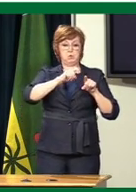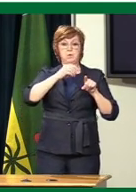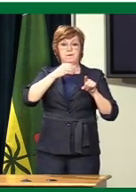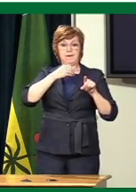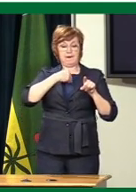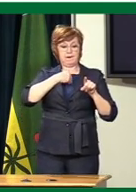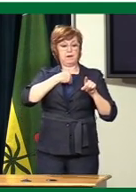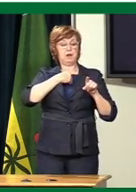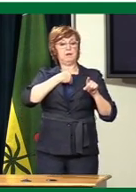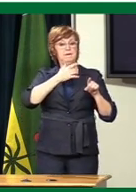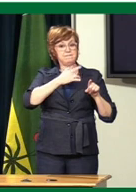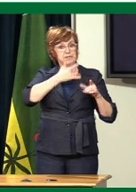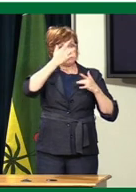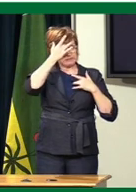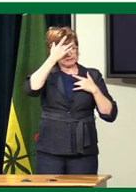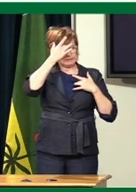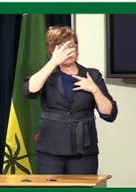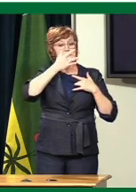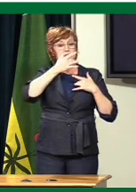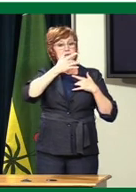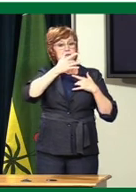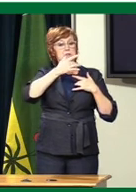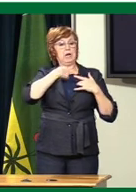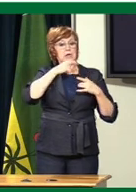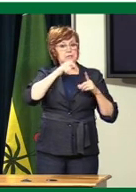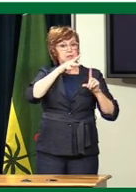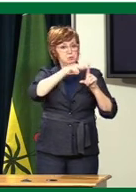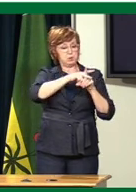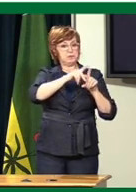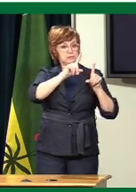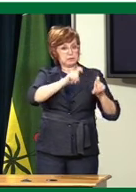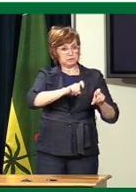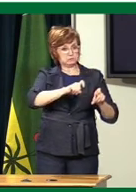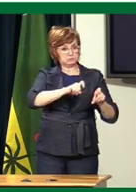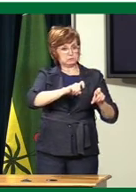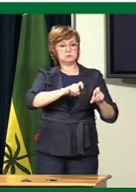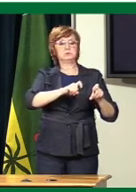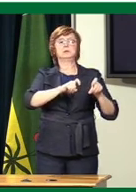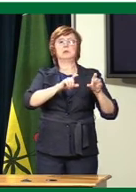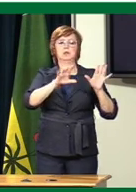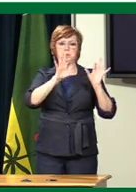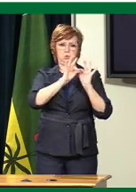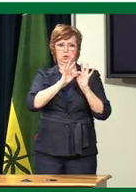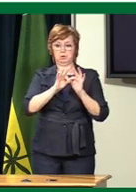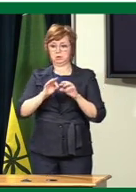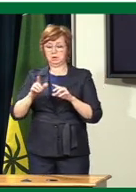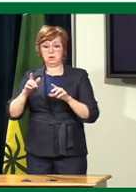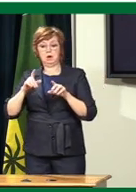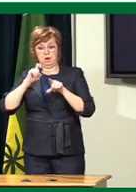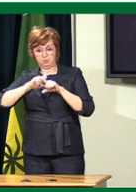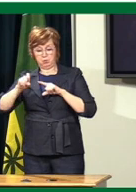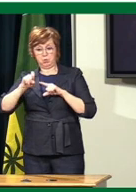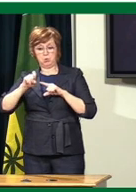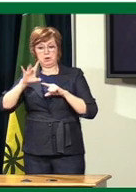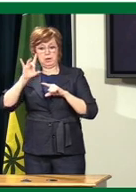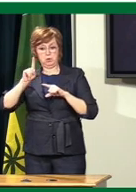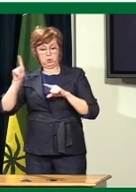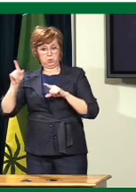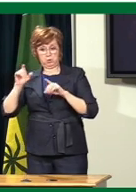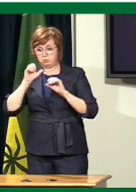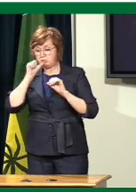when we opened it up, testing across the province, and continue to do that, although we do prioritize symptomatic cases that are